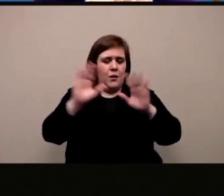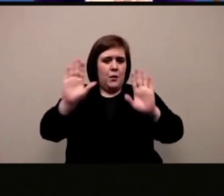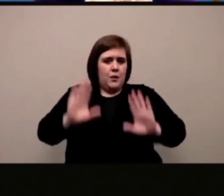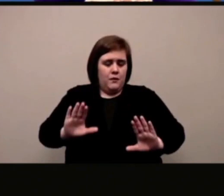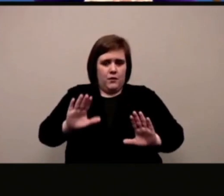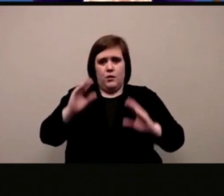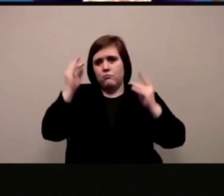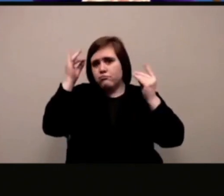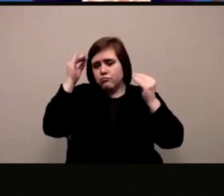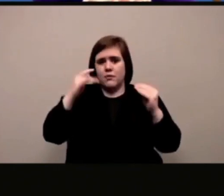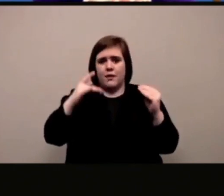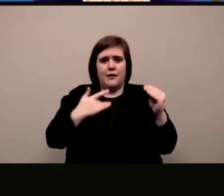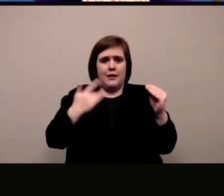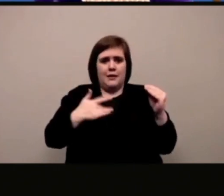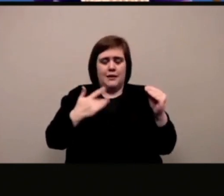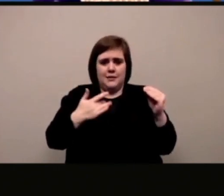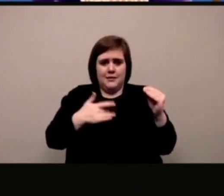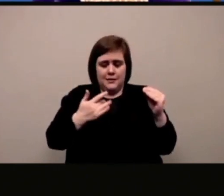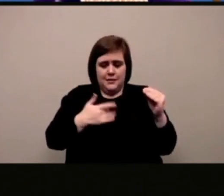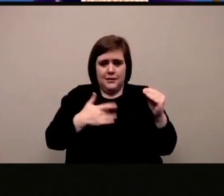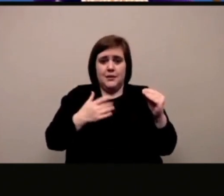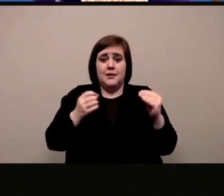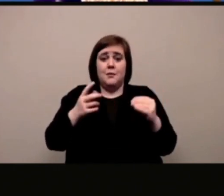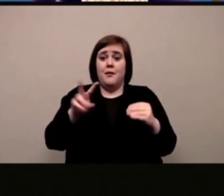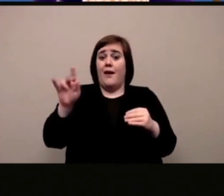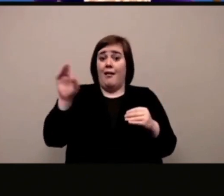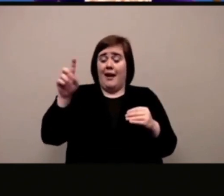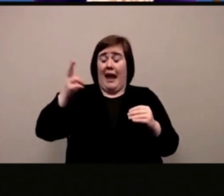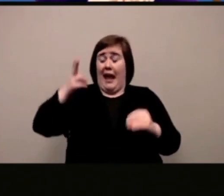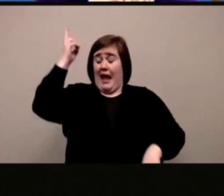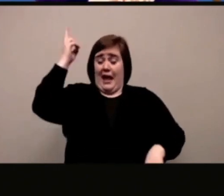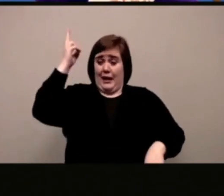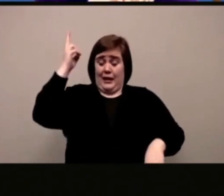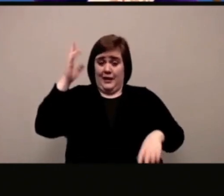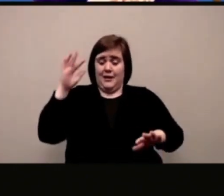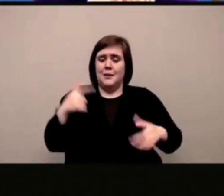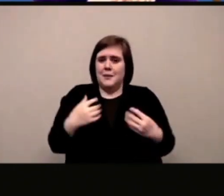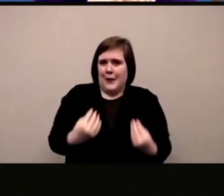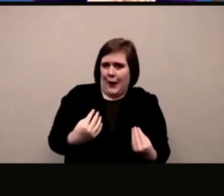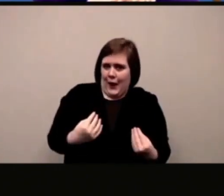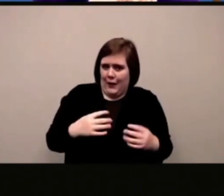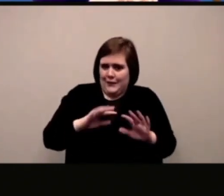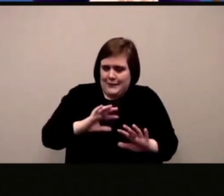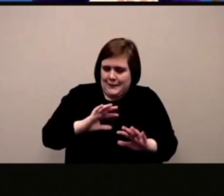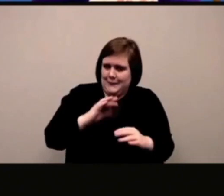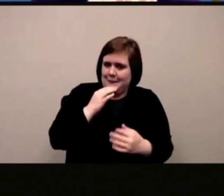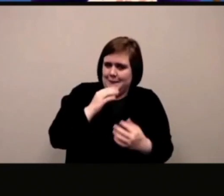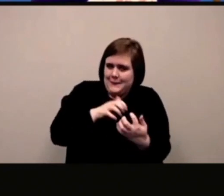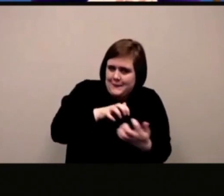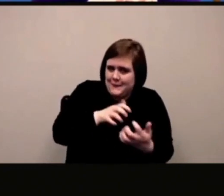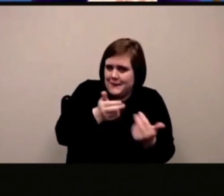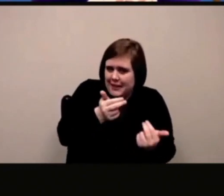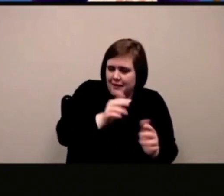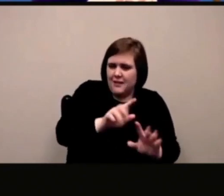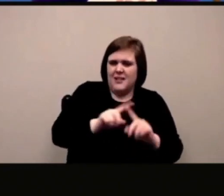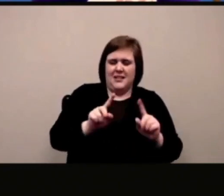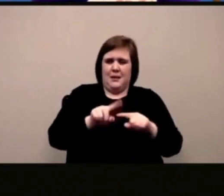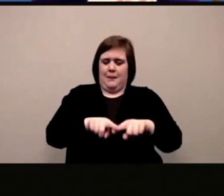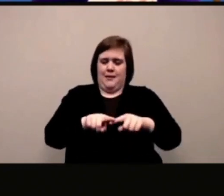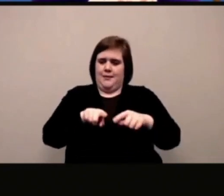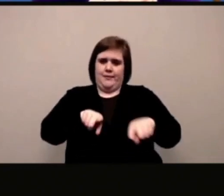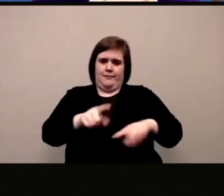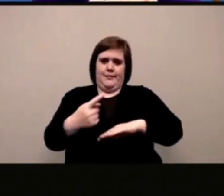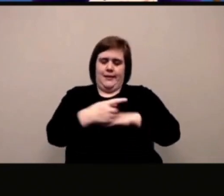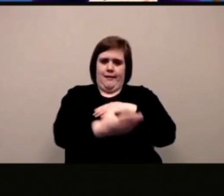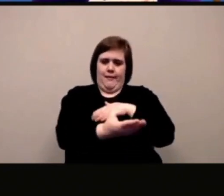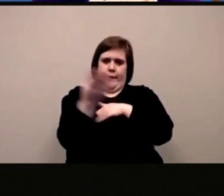feelings. Some of them are very loud and high-pitched, and some of them are very soft and giggly. It just depends on which part of the day those